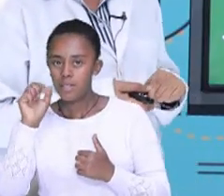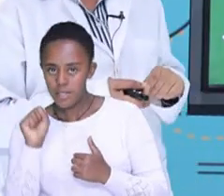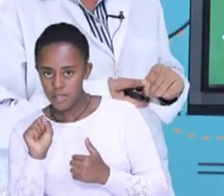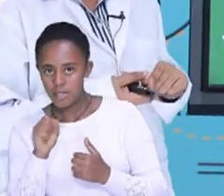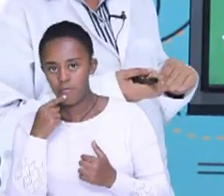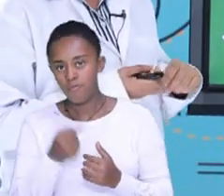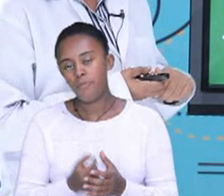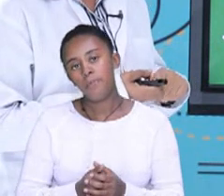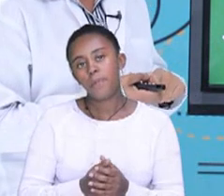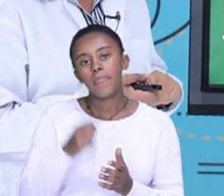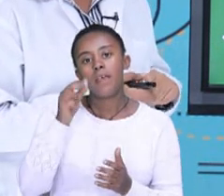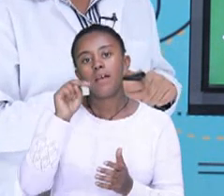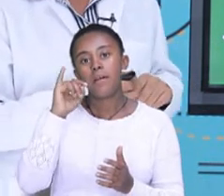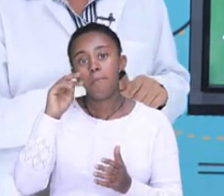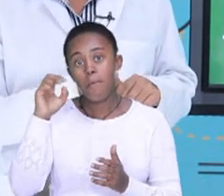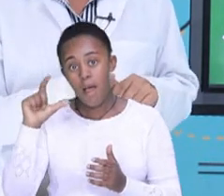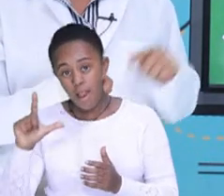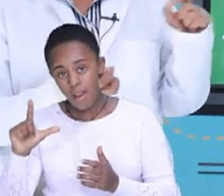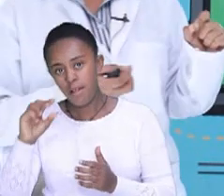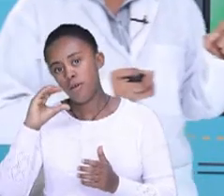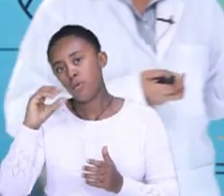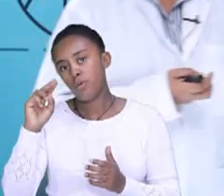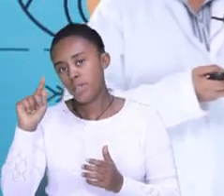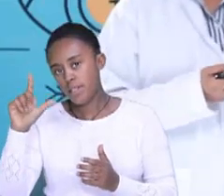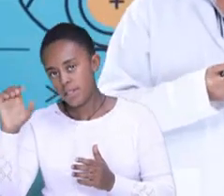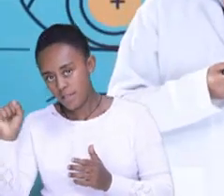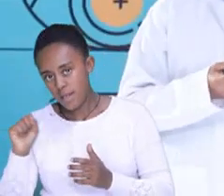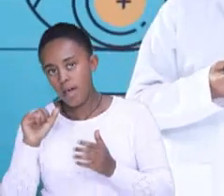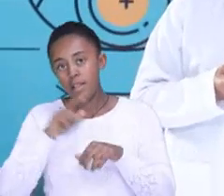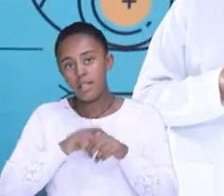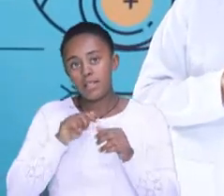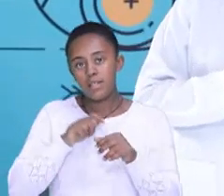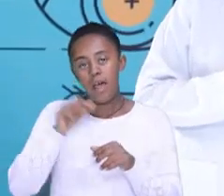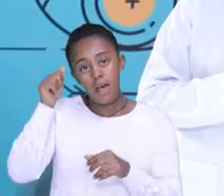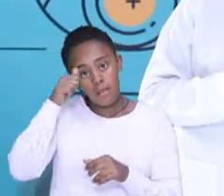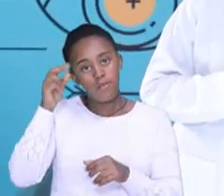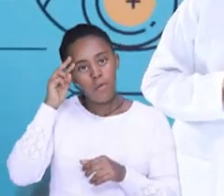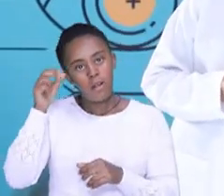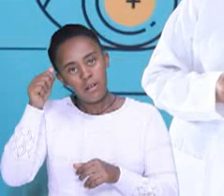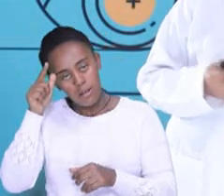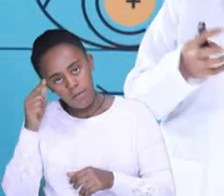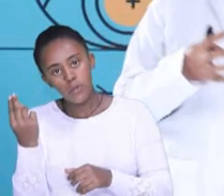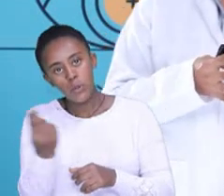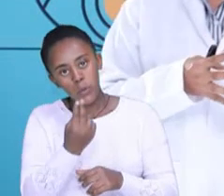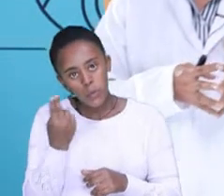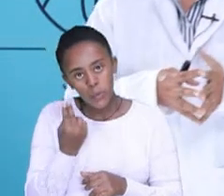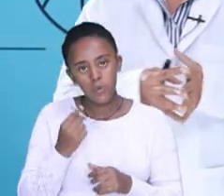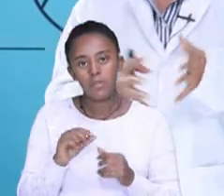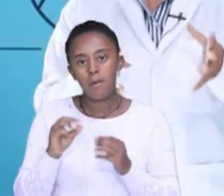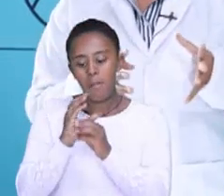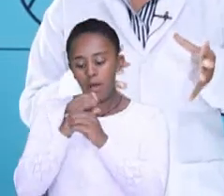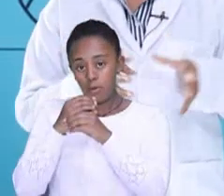tiny organisms animalcules, and at that time Anton van Leeuwenhoek used a